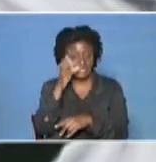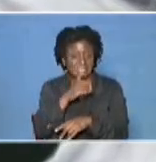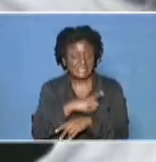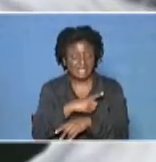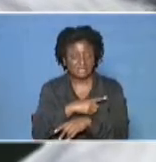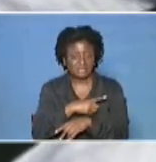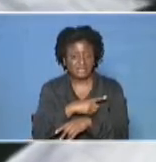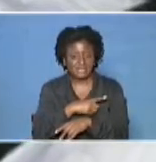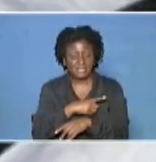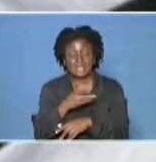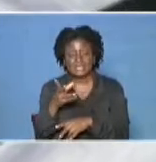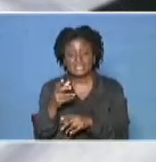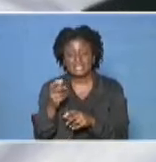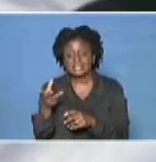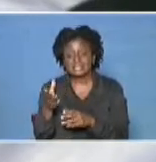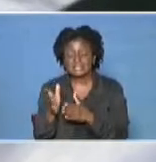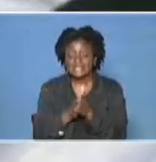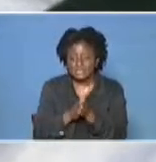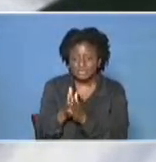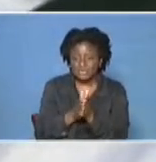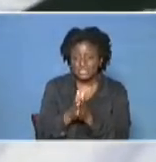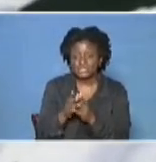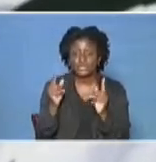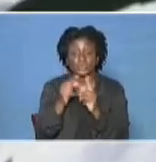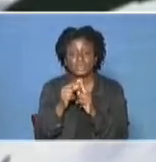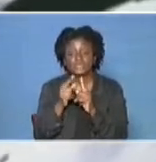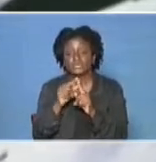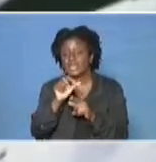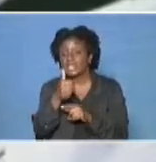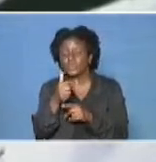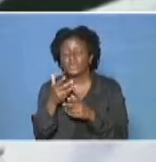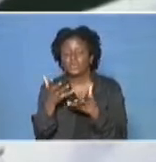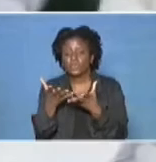offered these inspirational words to anyone willing to follow